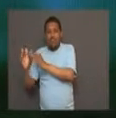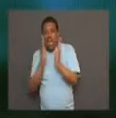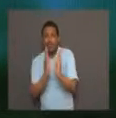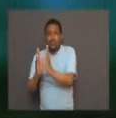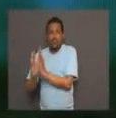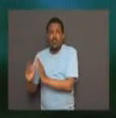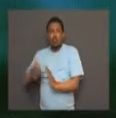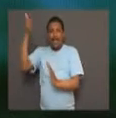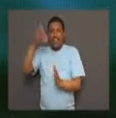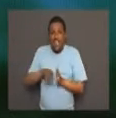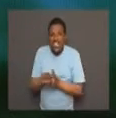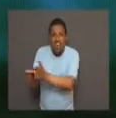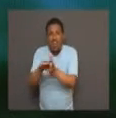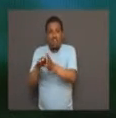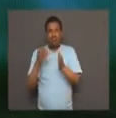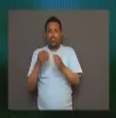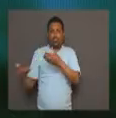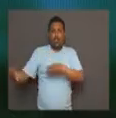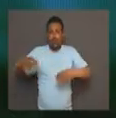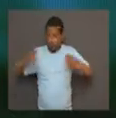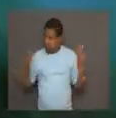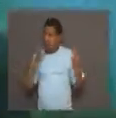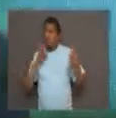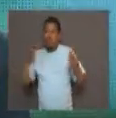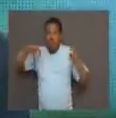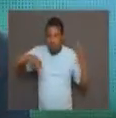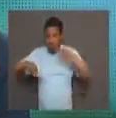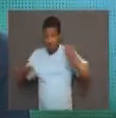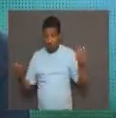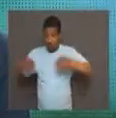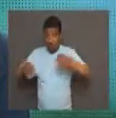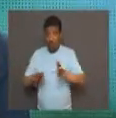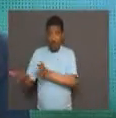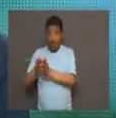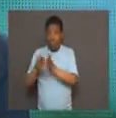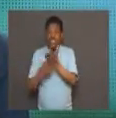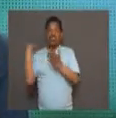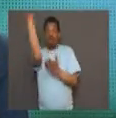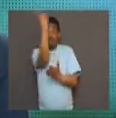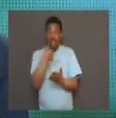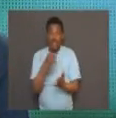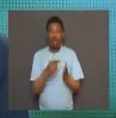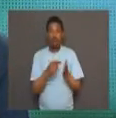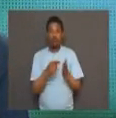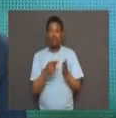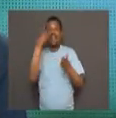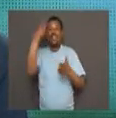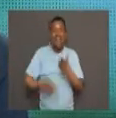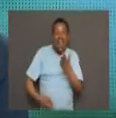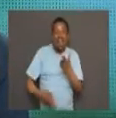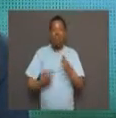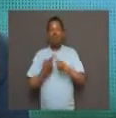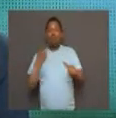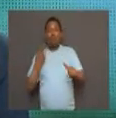rivers and their tributaries. These features result from